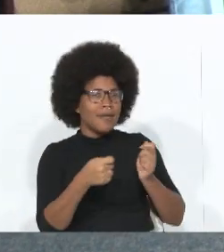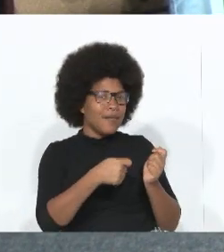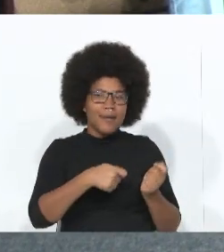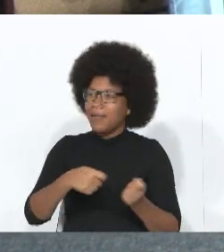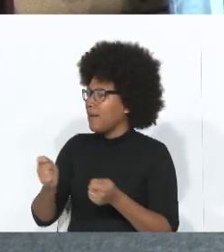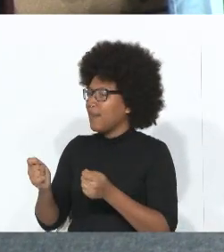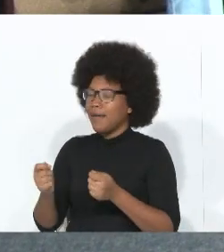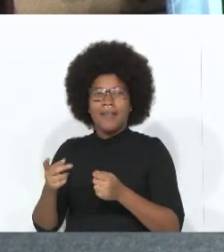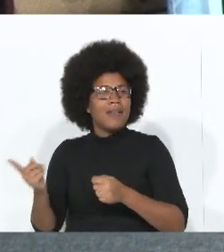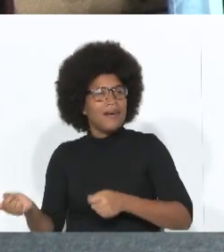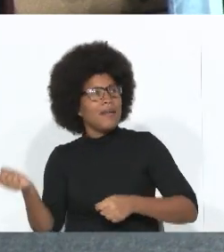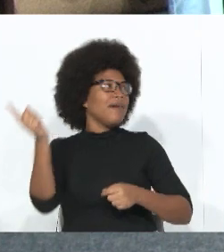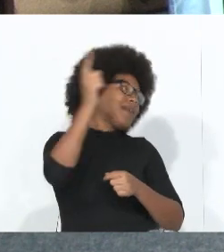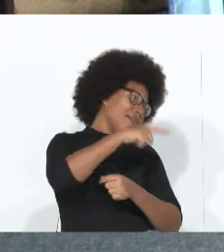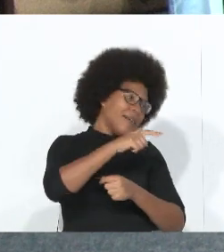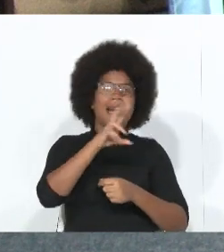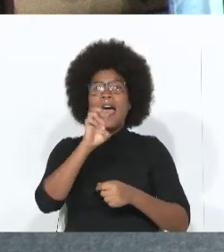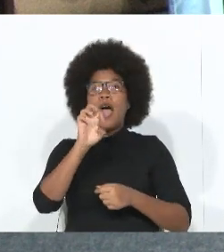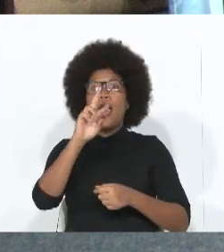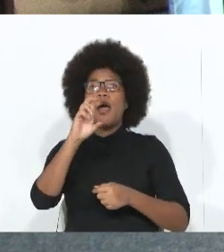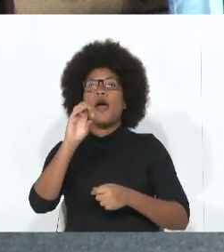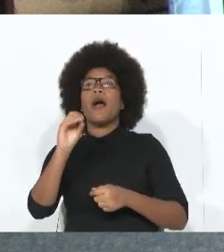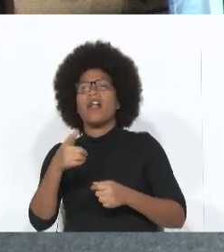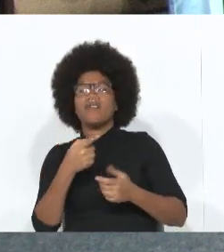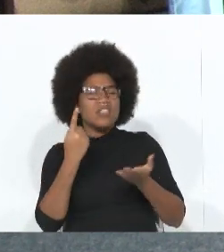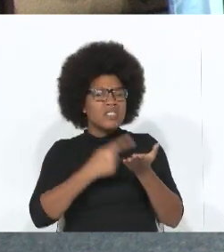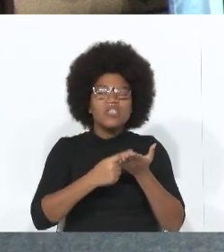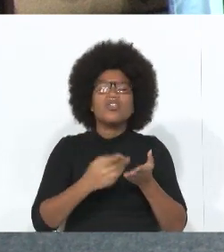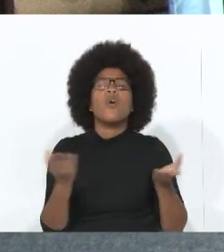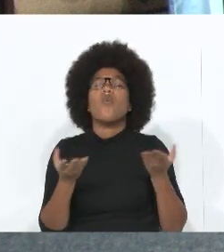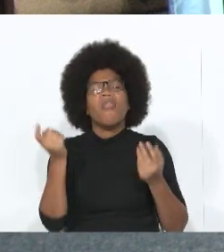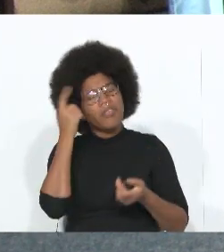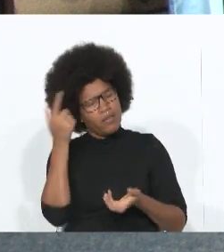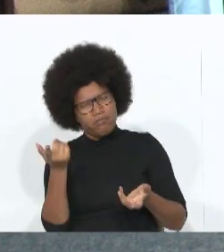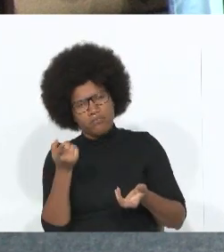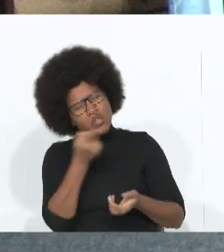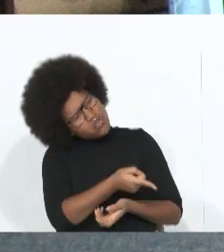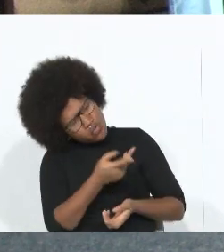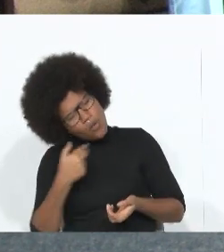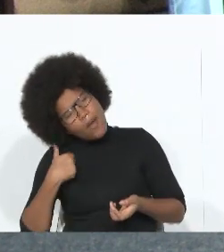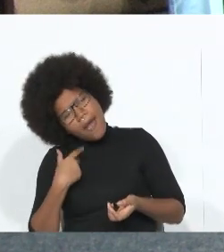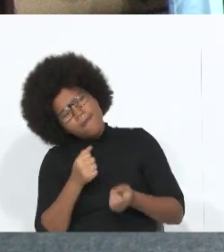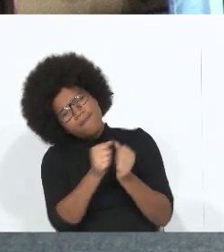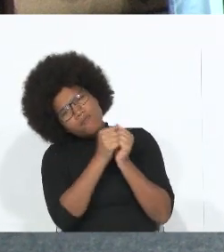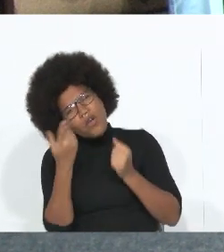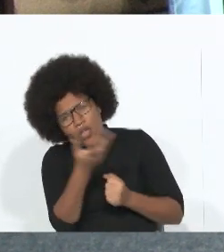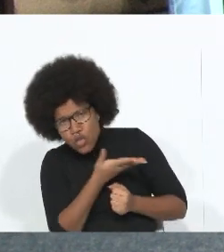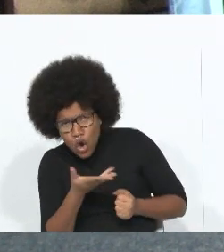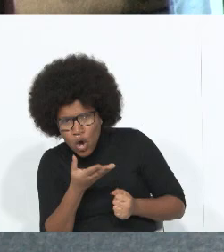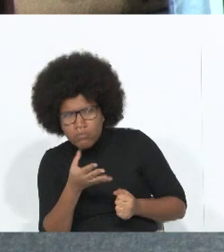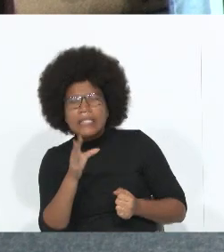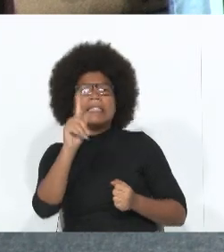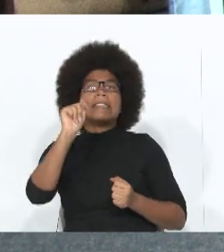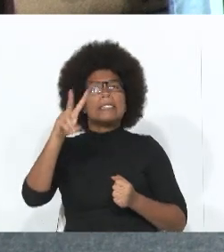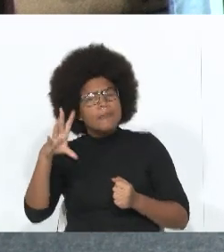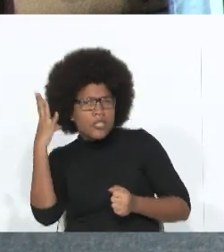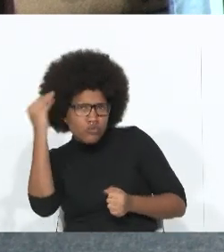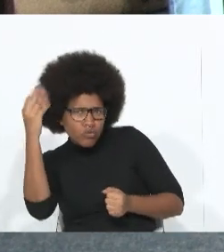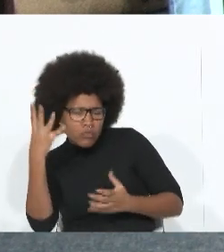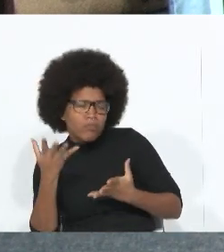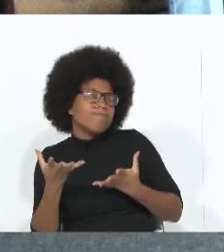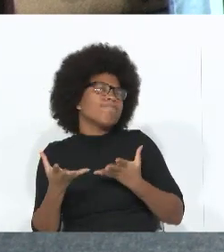do my far right here, Errol, to bring you into that discussion. You have, with your television